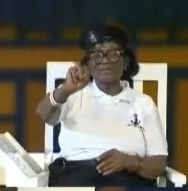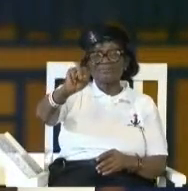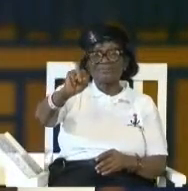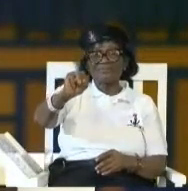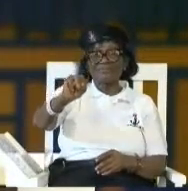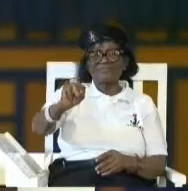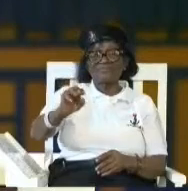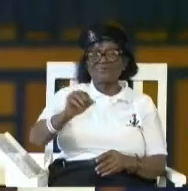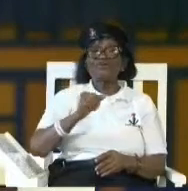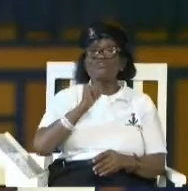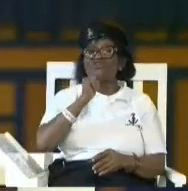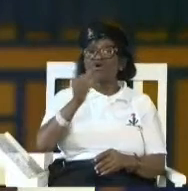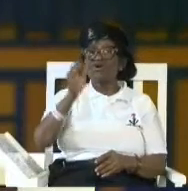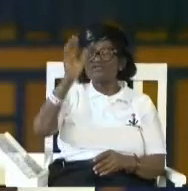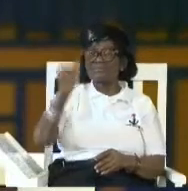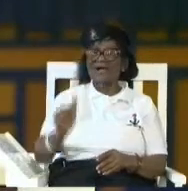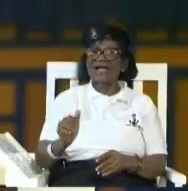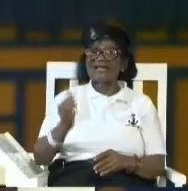not by their gifts,